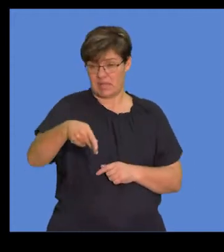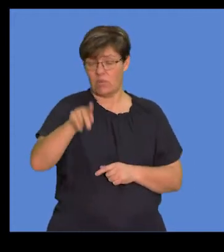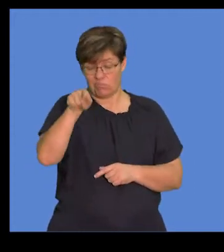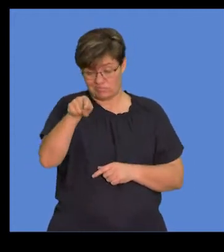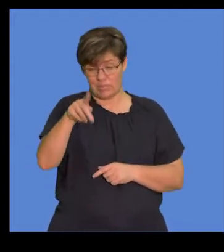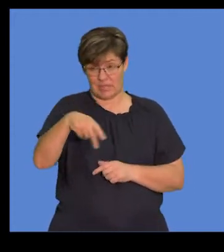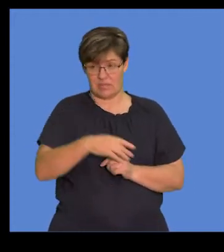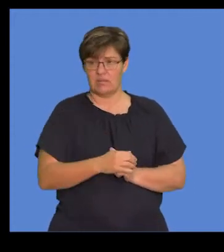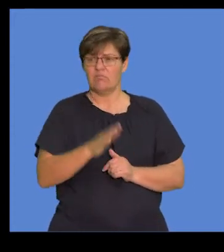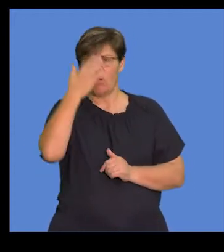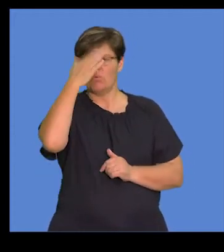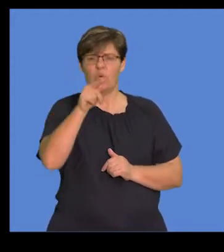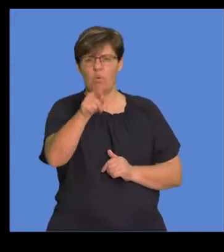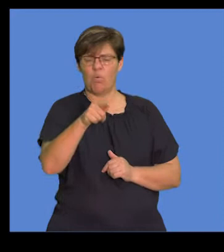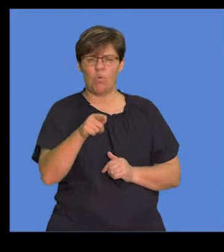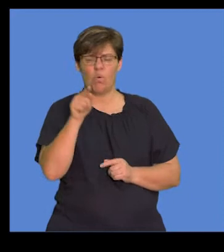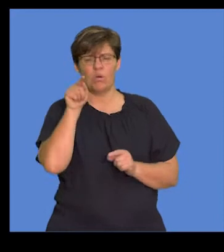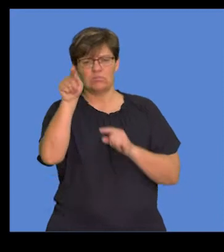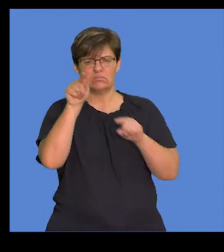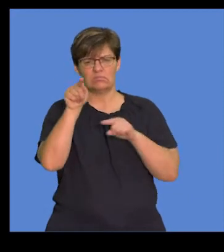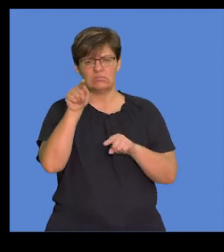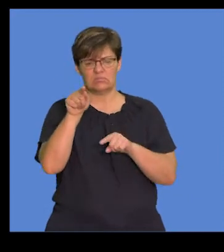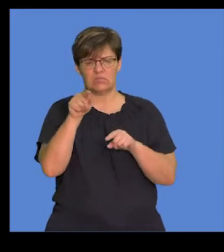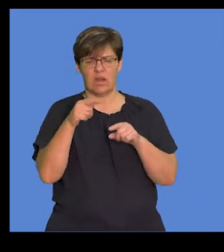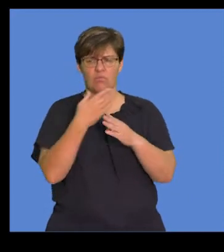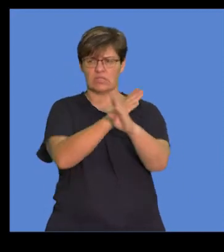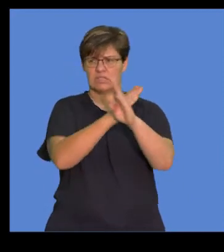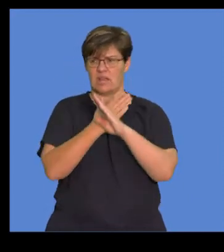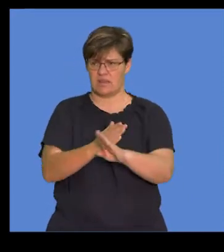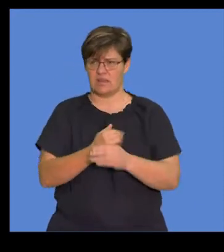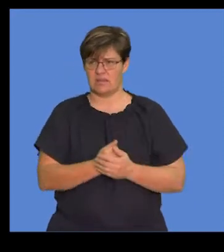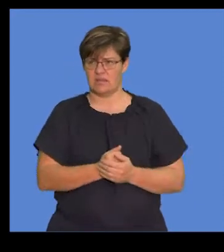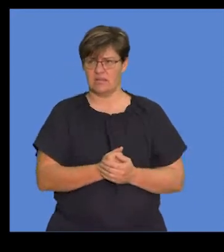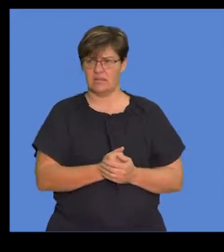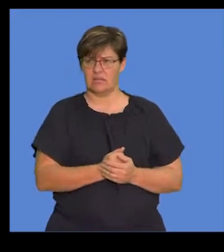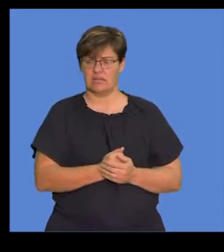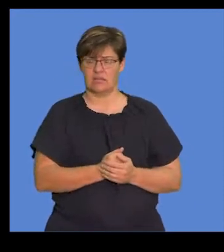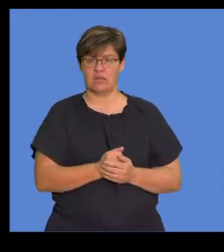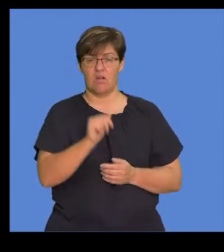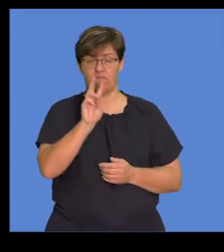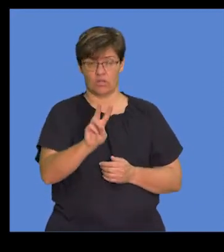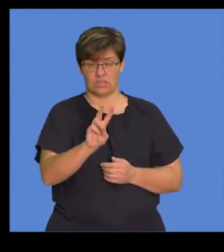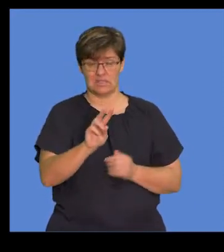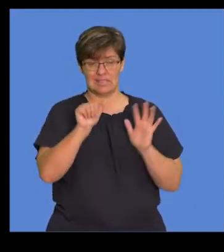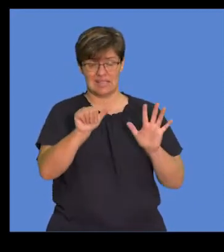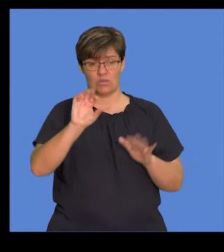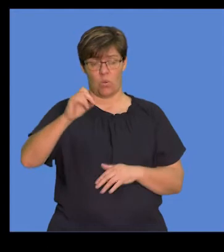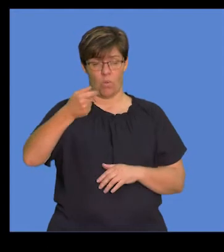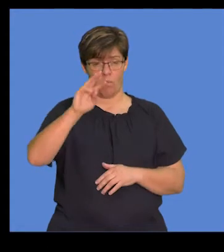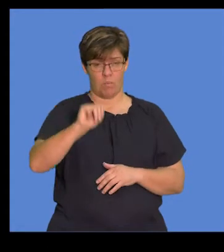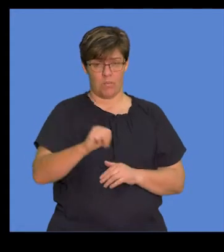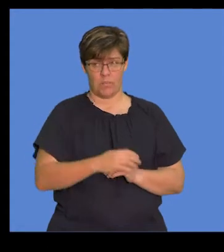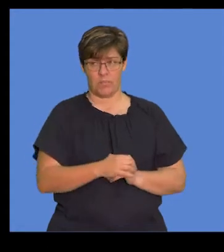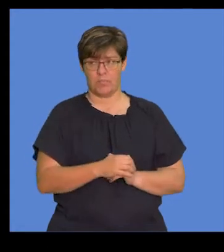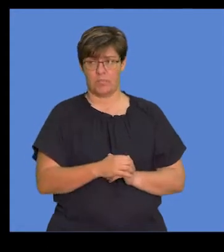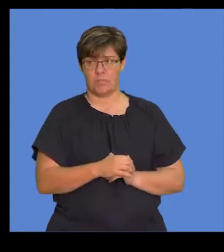6 ohm resistor is what we want to understand. Okay, what do we know about these two resistors? We know that the